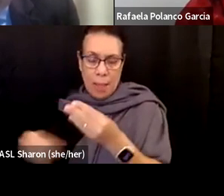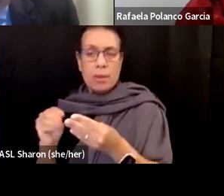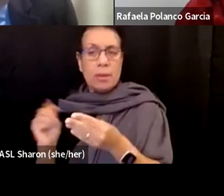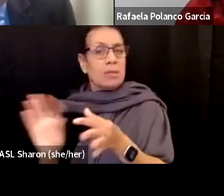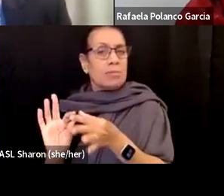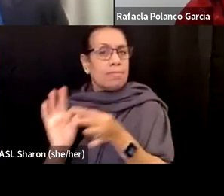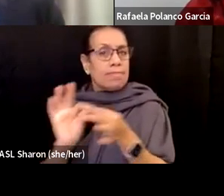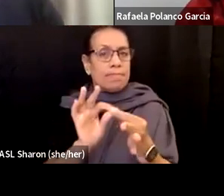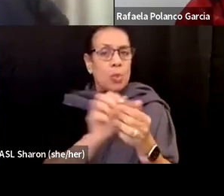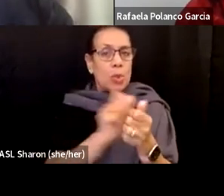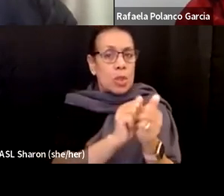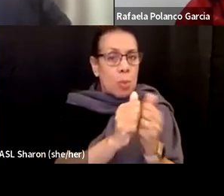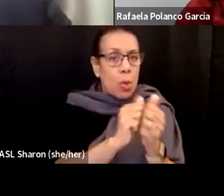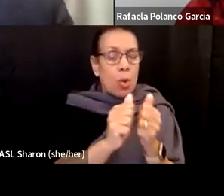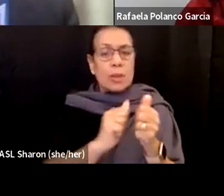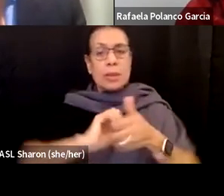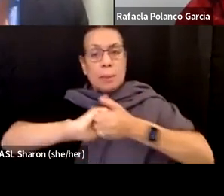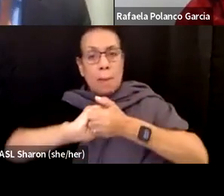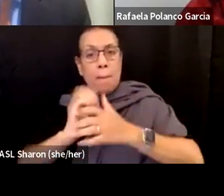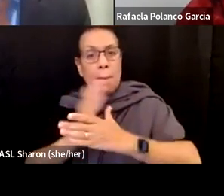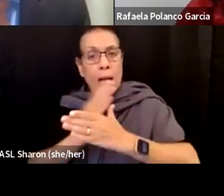co-curriculars partnerships